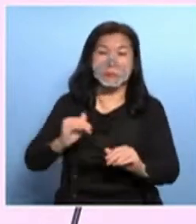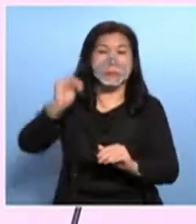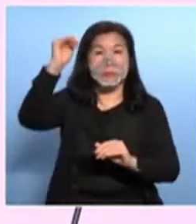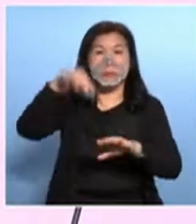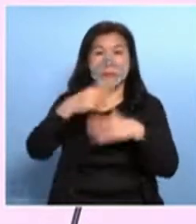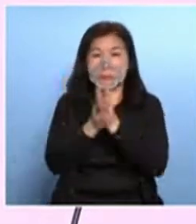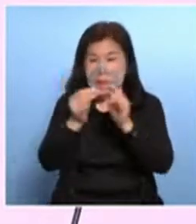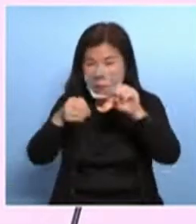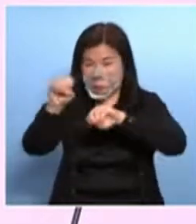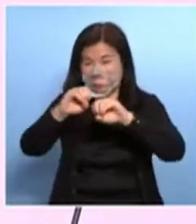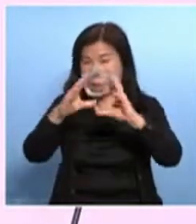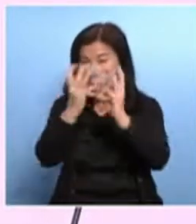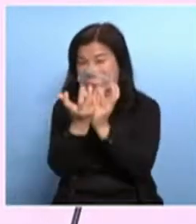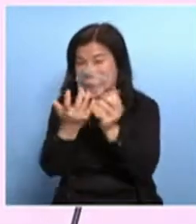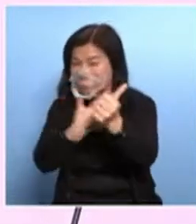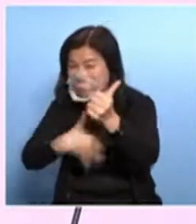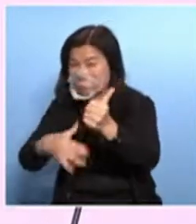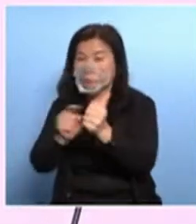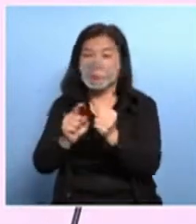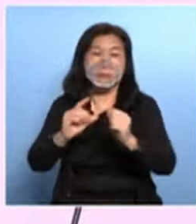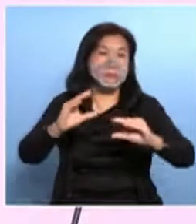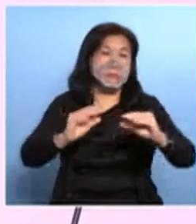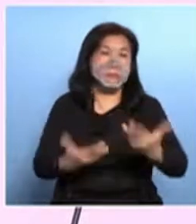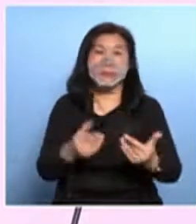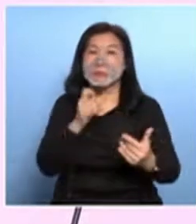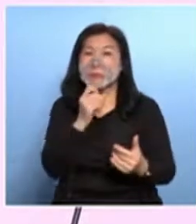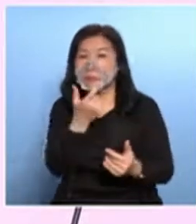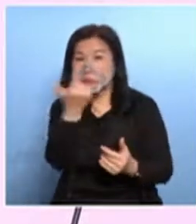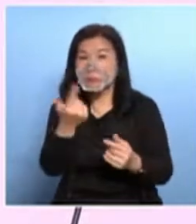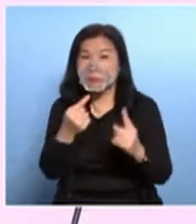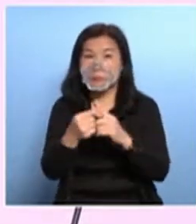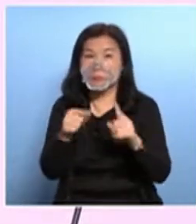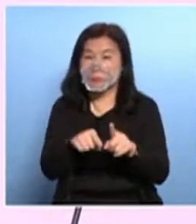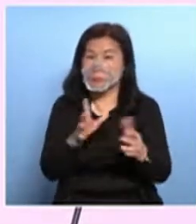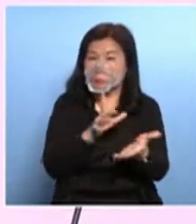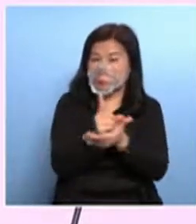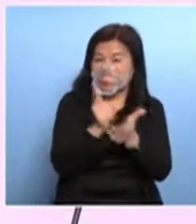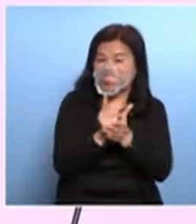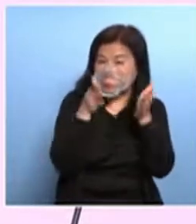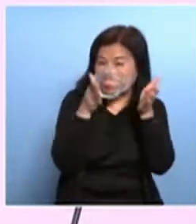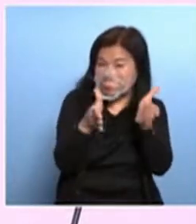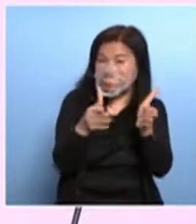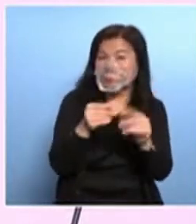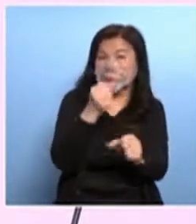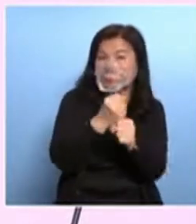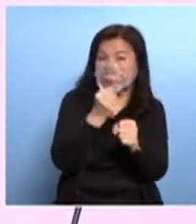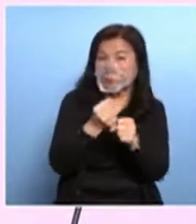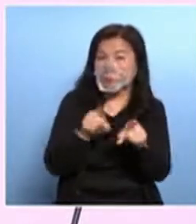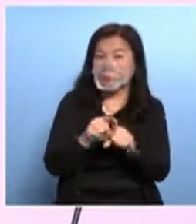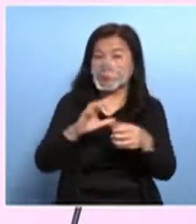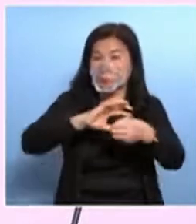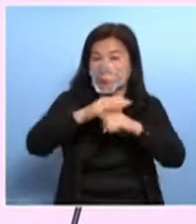and equipment, and many of them enjoy global leading positions in their areas of expertise.